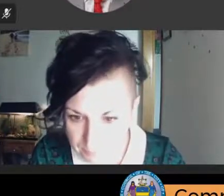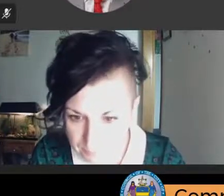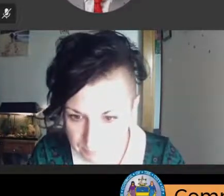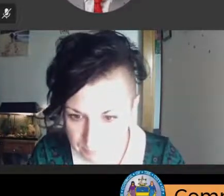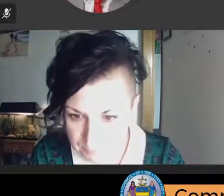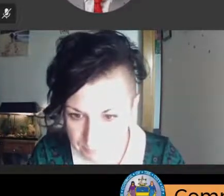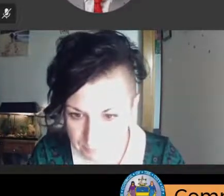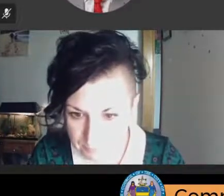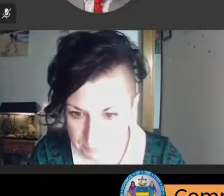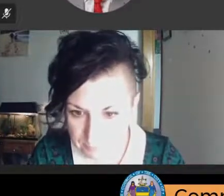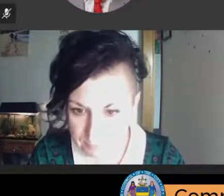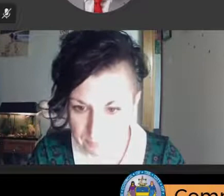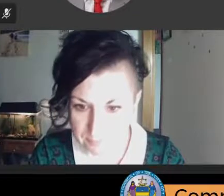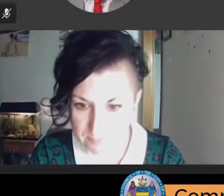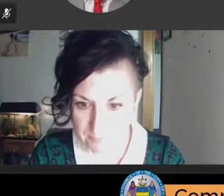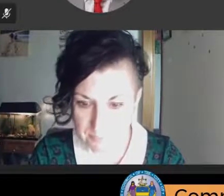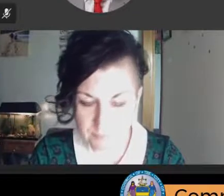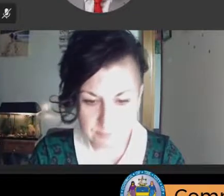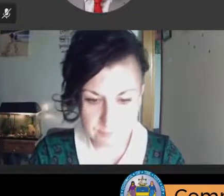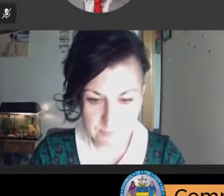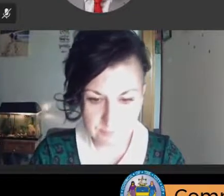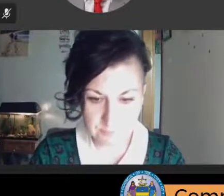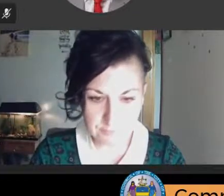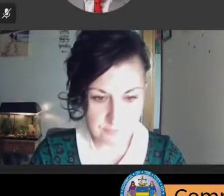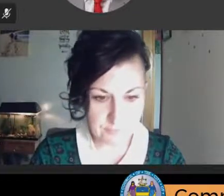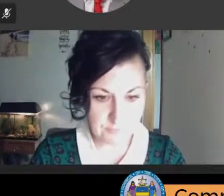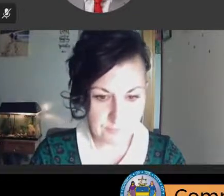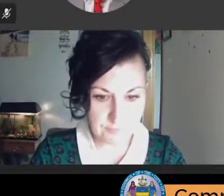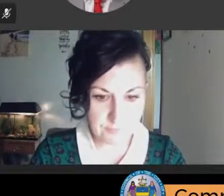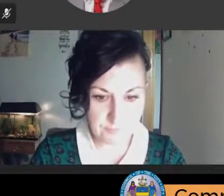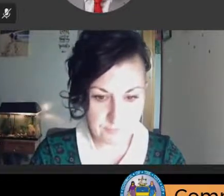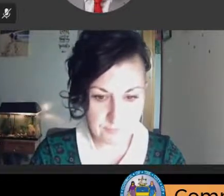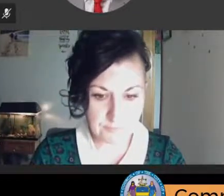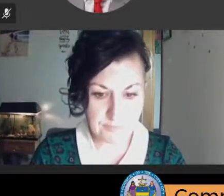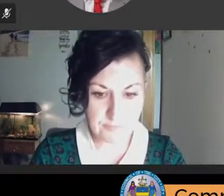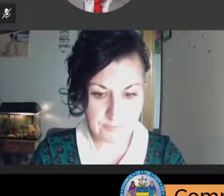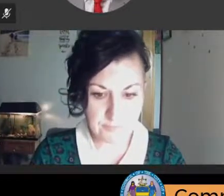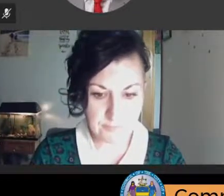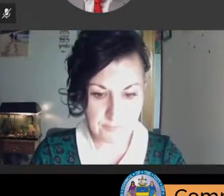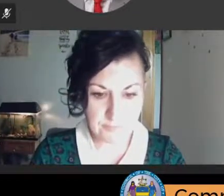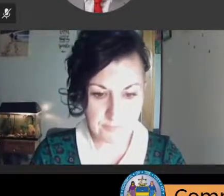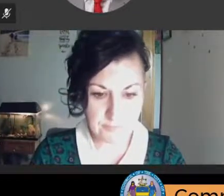group of witnesses was Anna Pang.